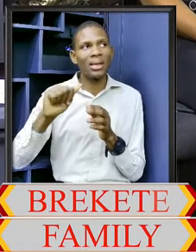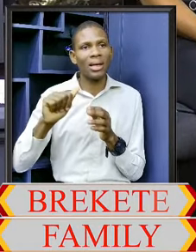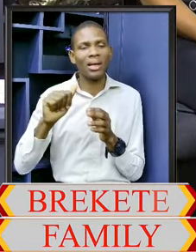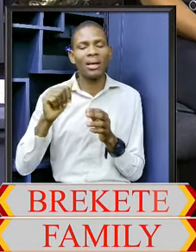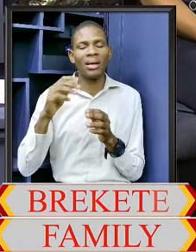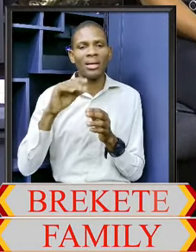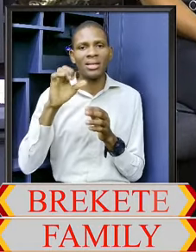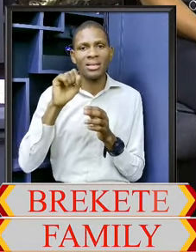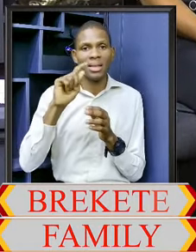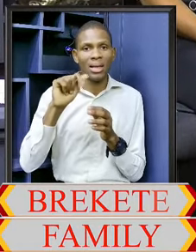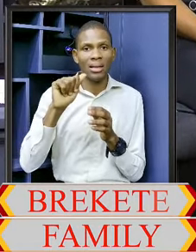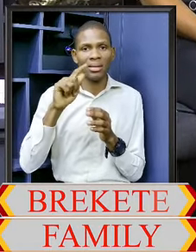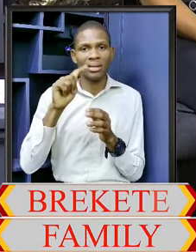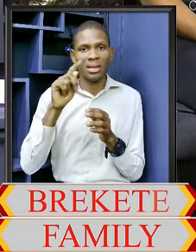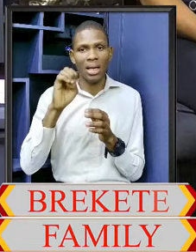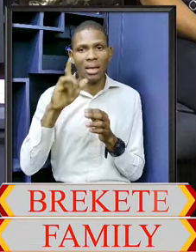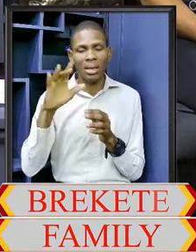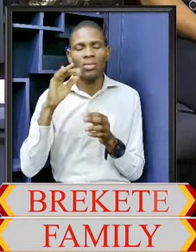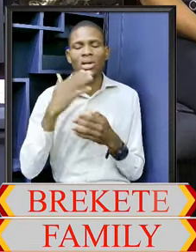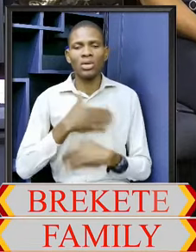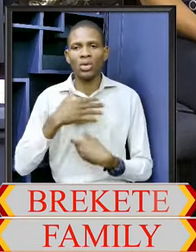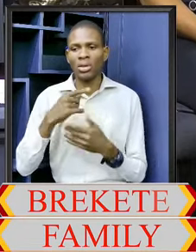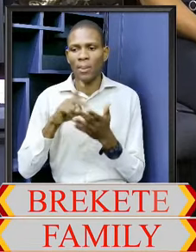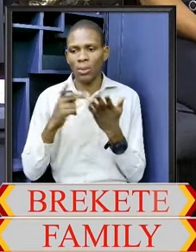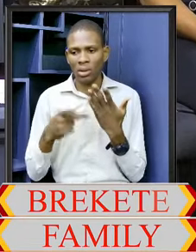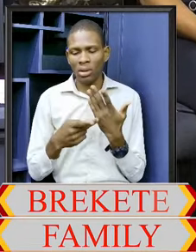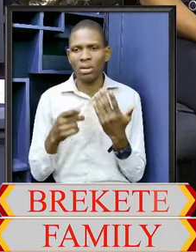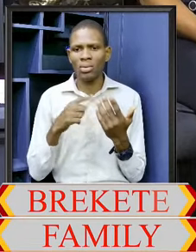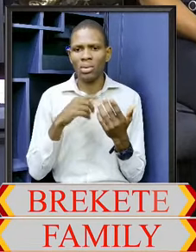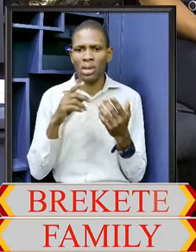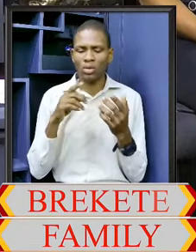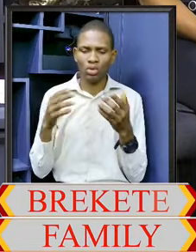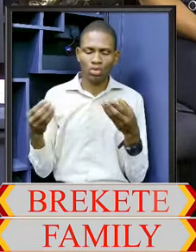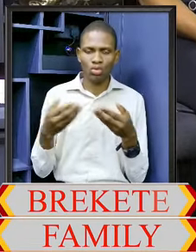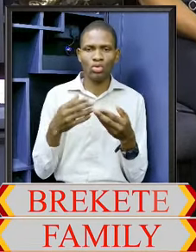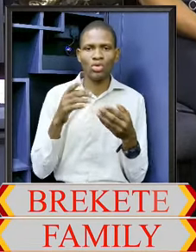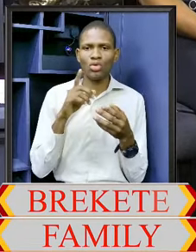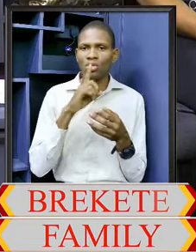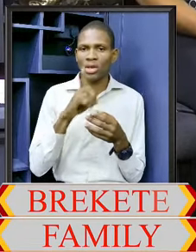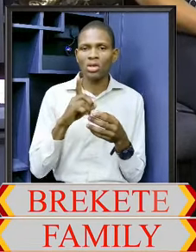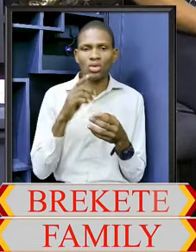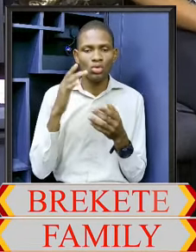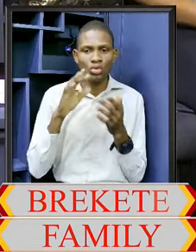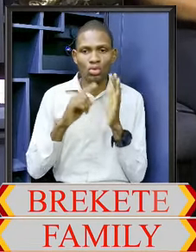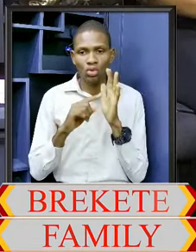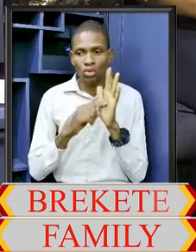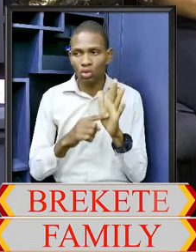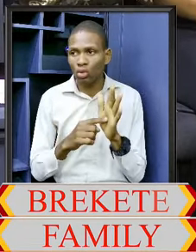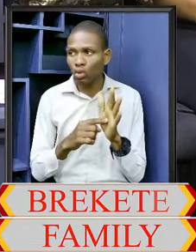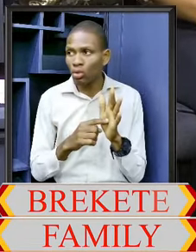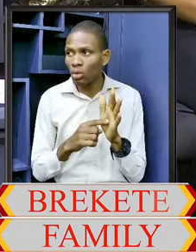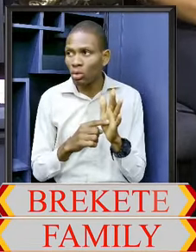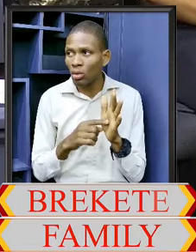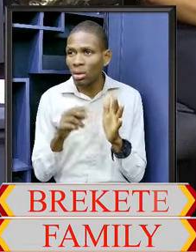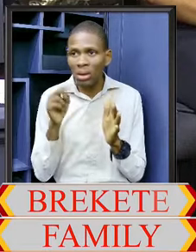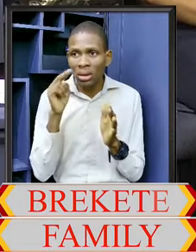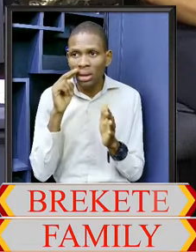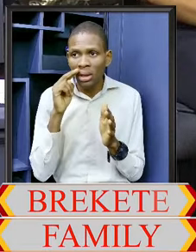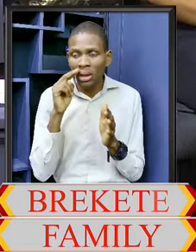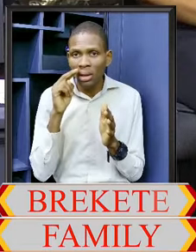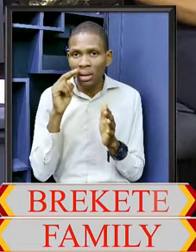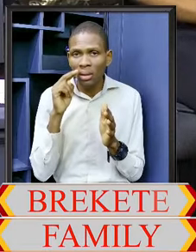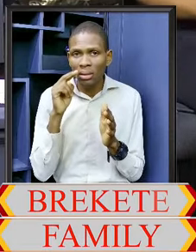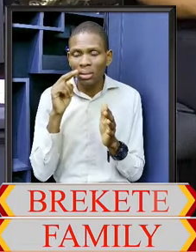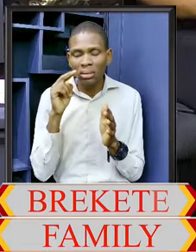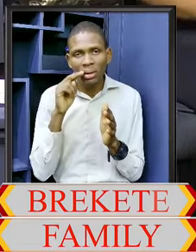still enjoy all this program. We also introduce one new reality show for this month where we they call antenna the Niger Star